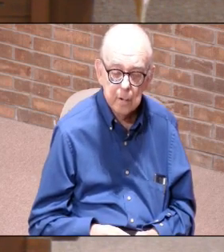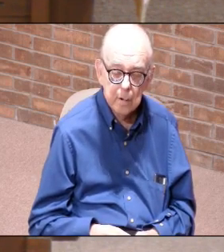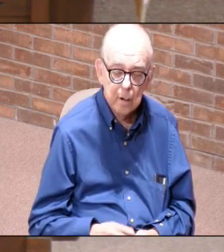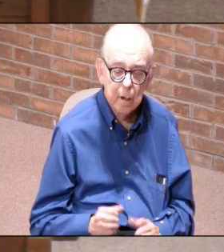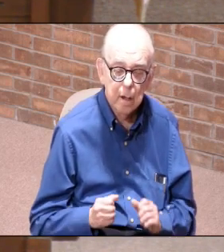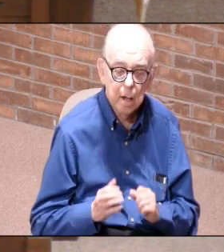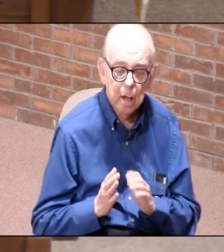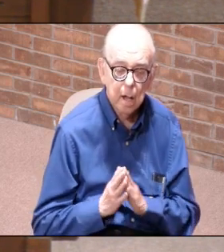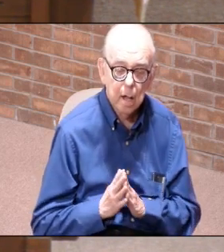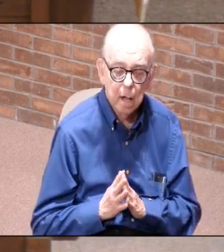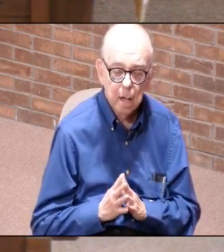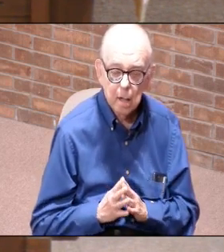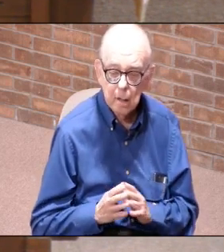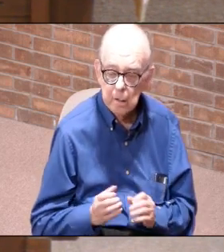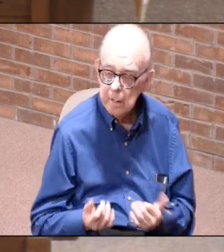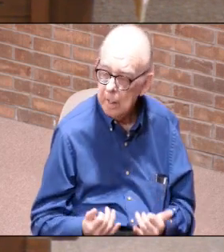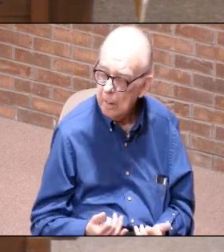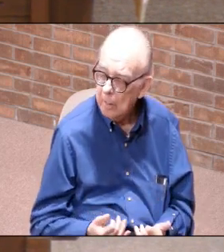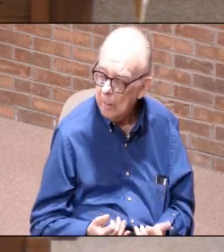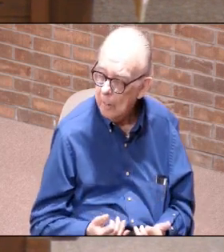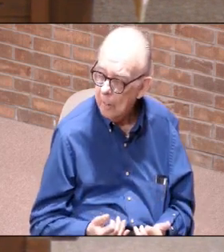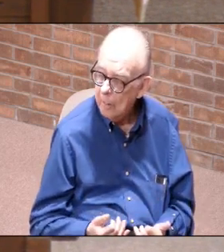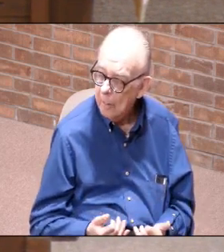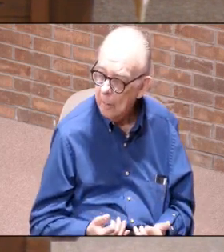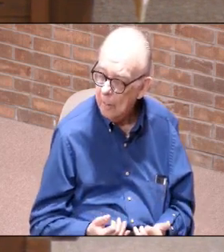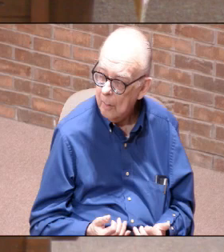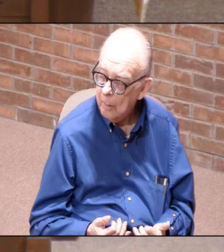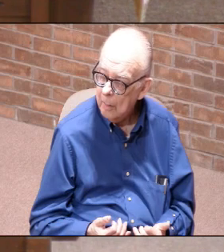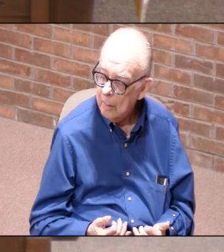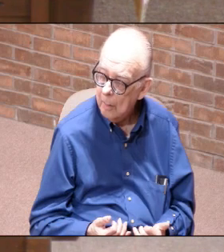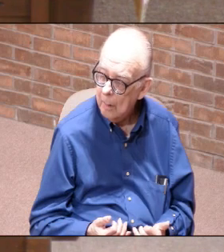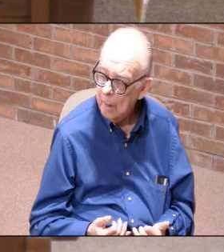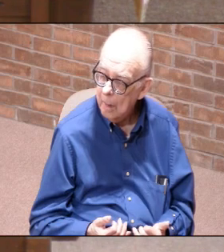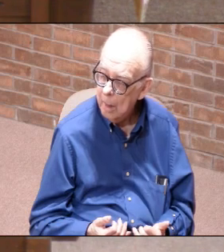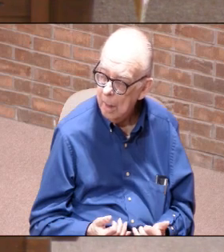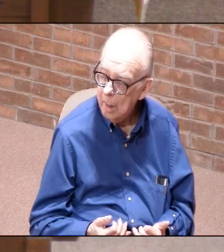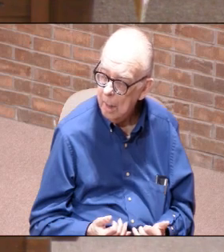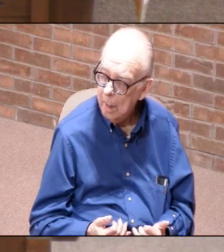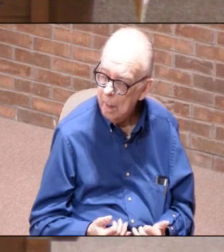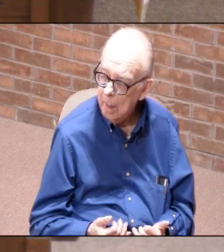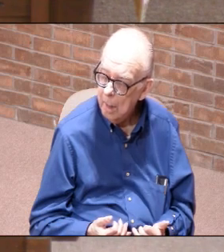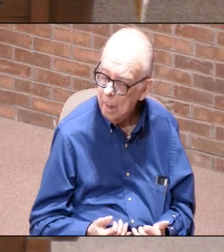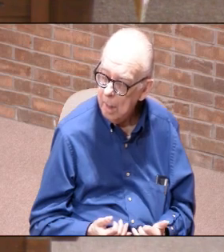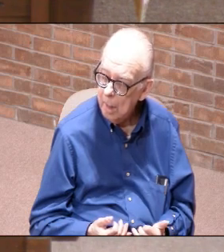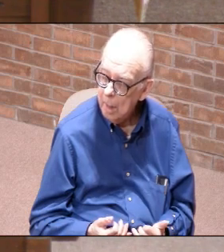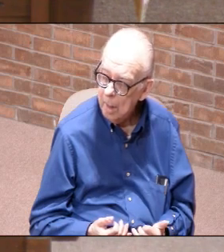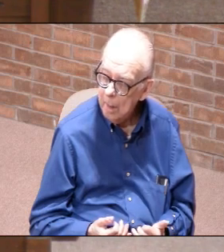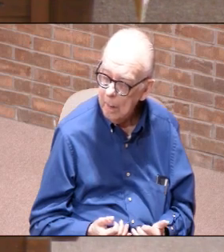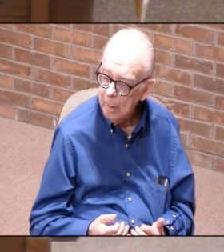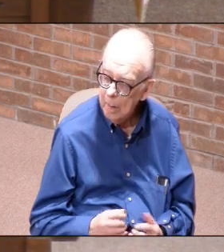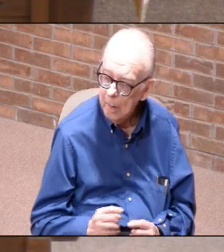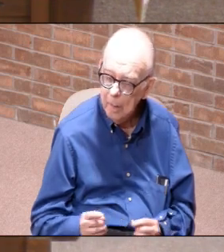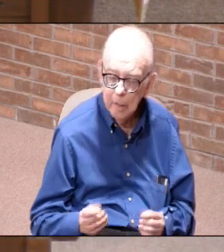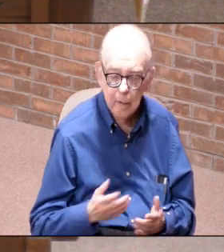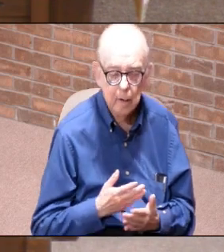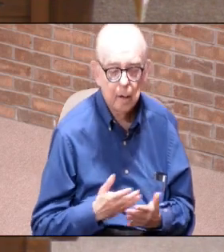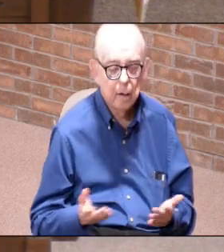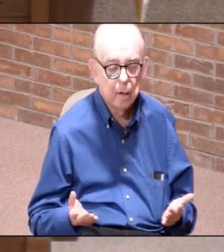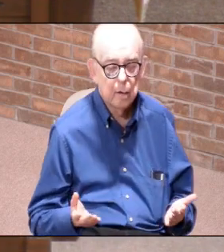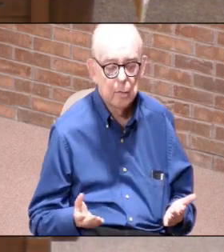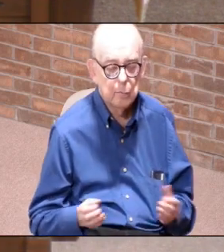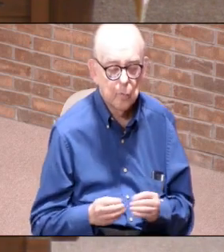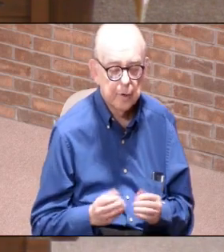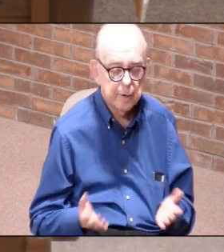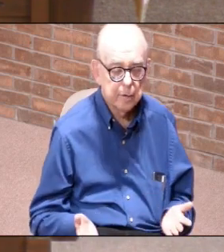So I only got halfway through today. Which is cool. You guys don't even know it, except you see the thing that's there. But there's a whole bunch more